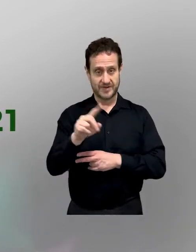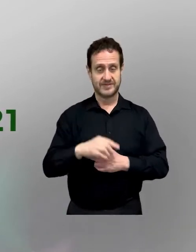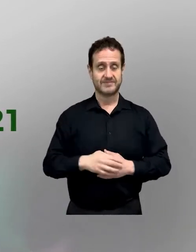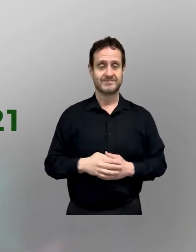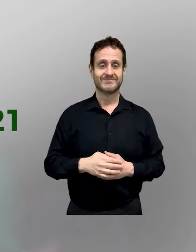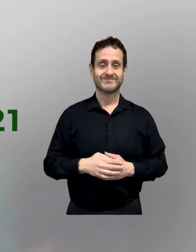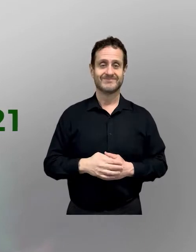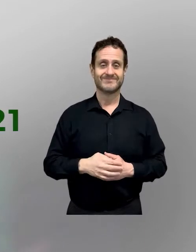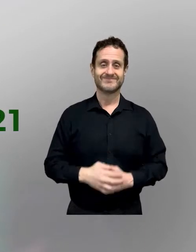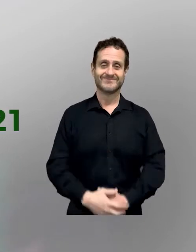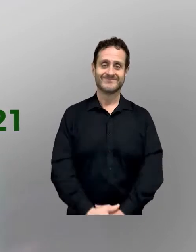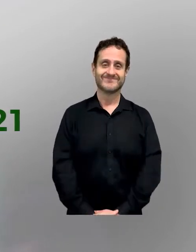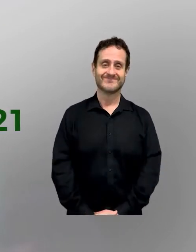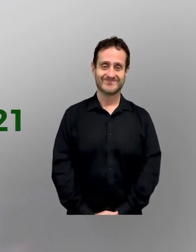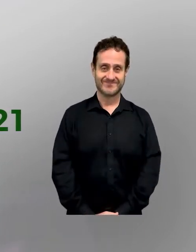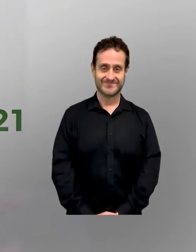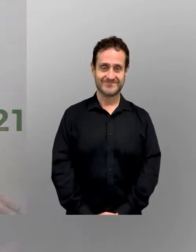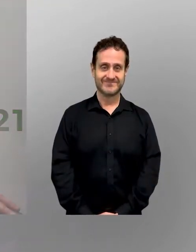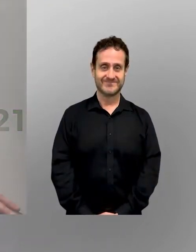779-204-7221.